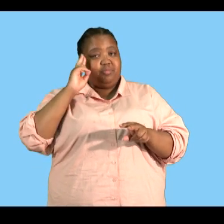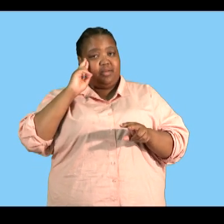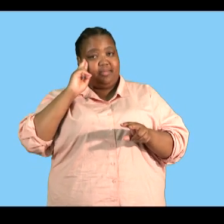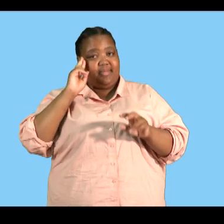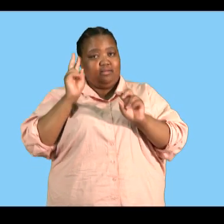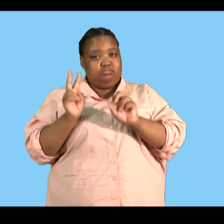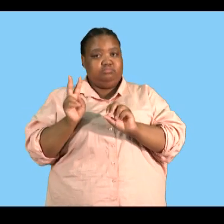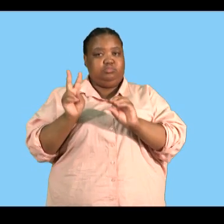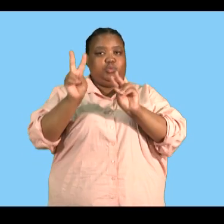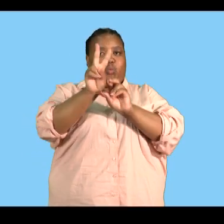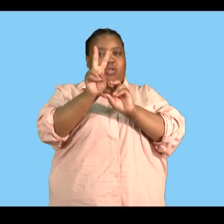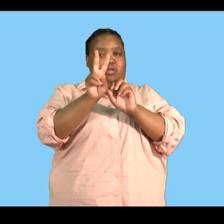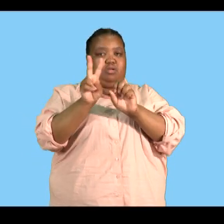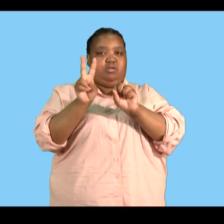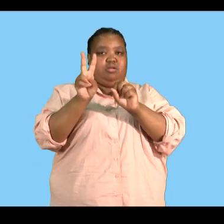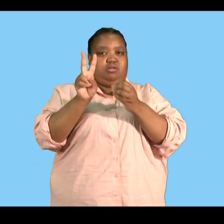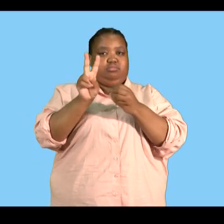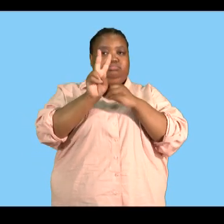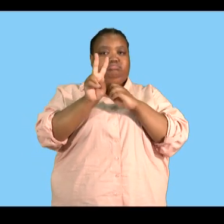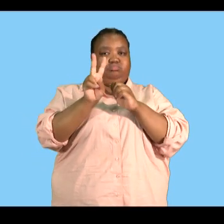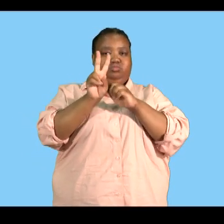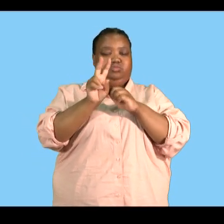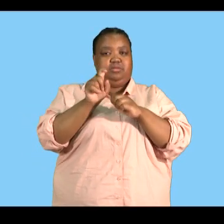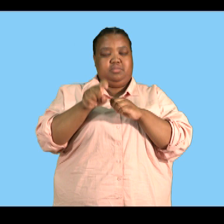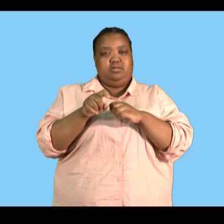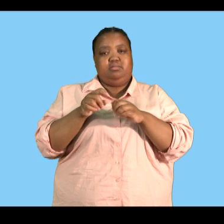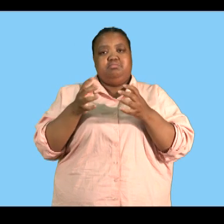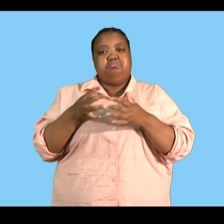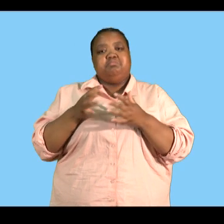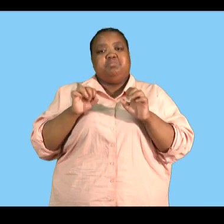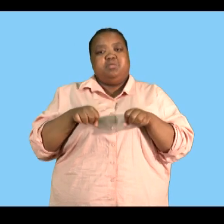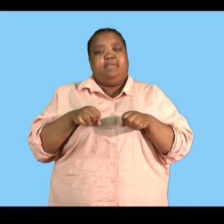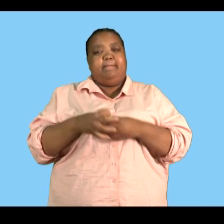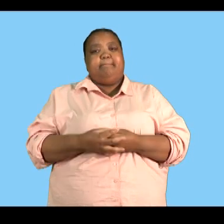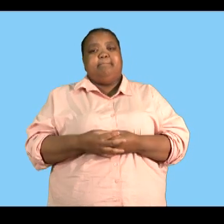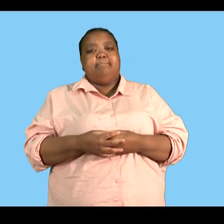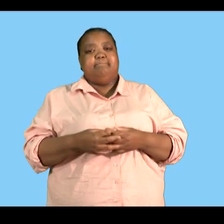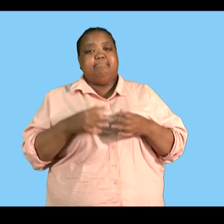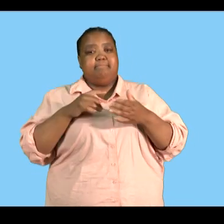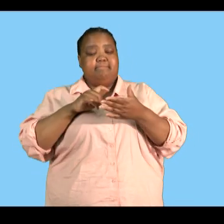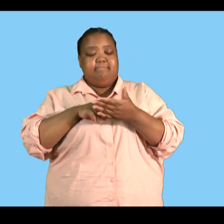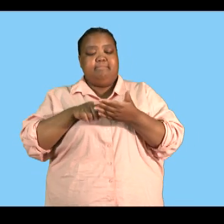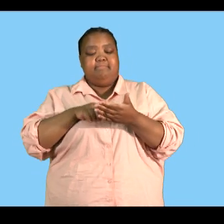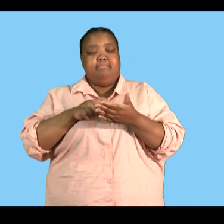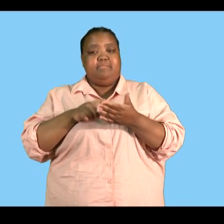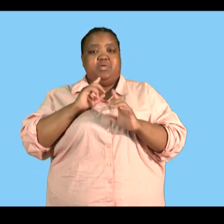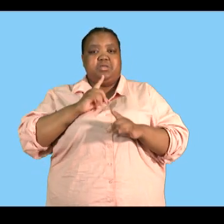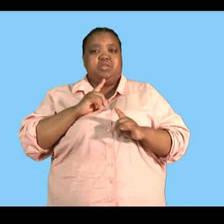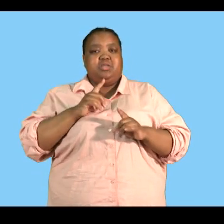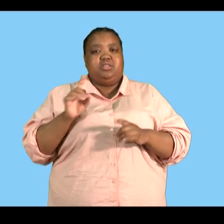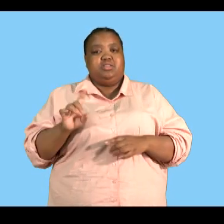Put in the square so that you find the correct value. So when you work that out, you're going to have